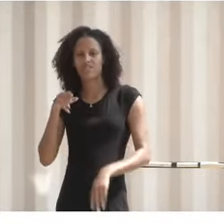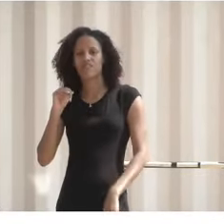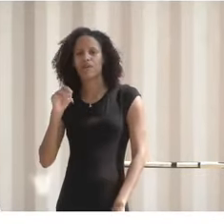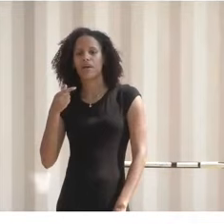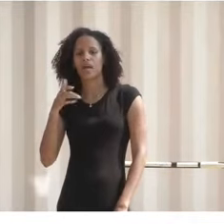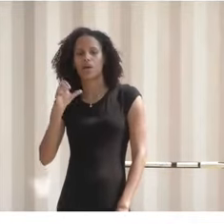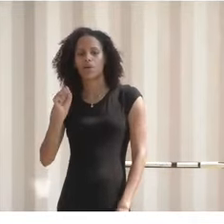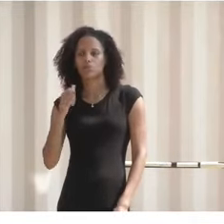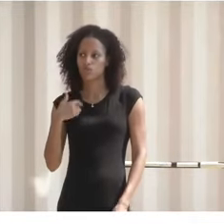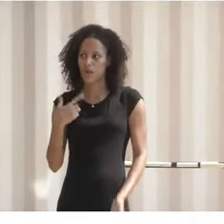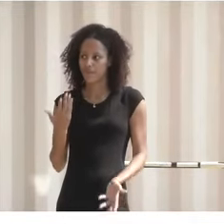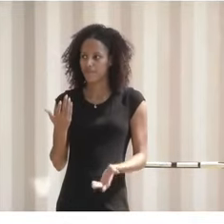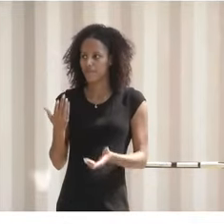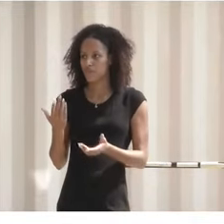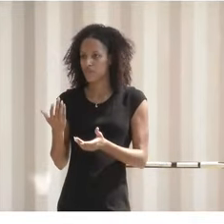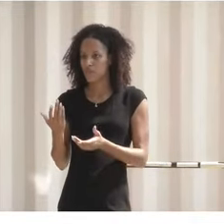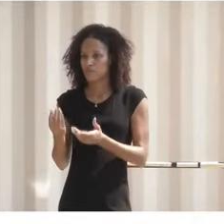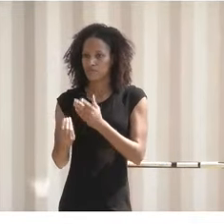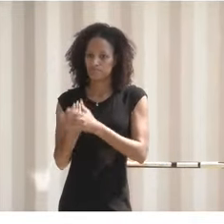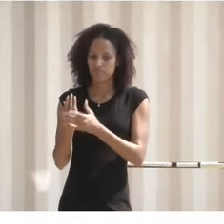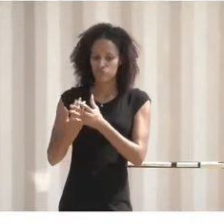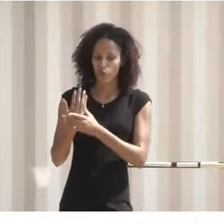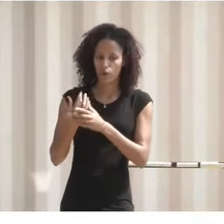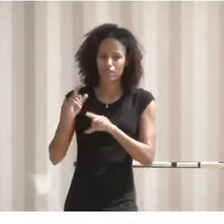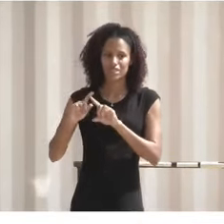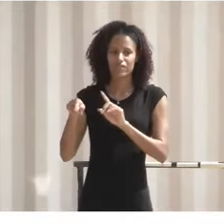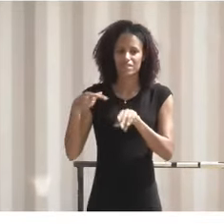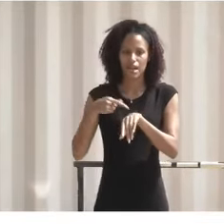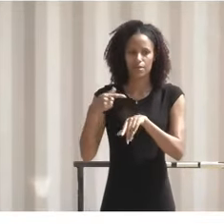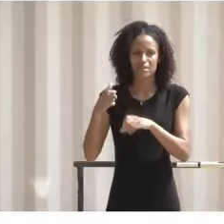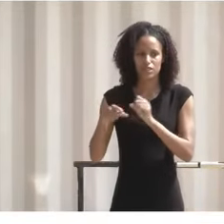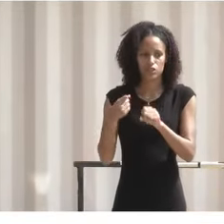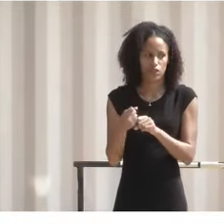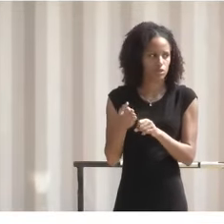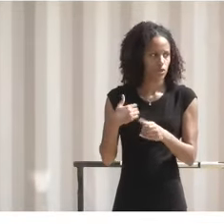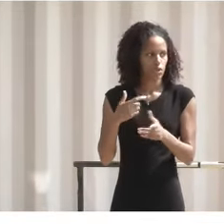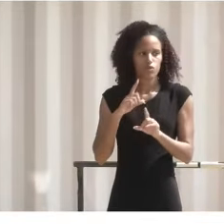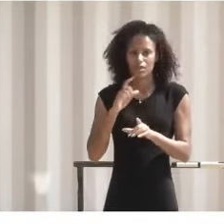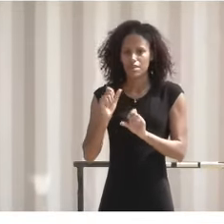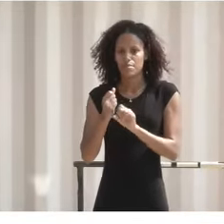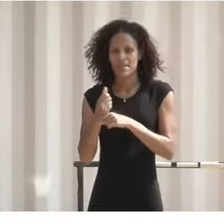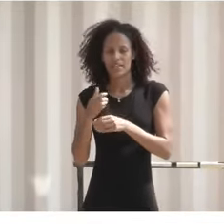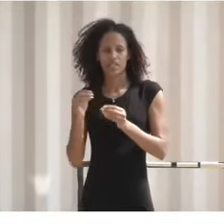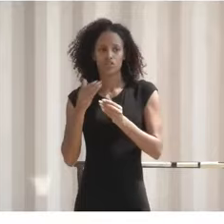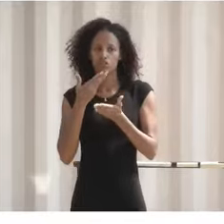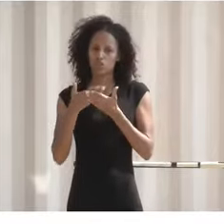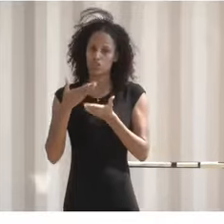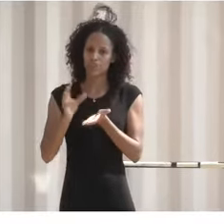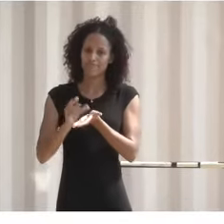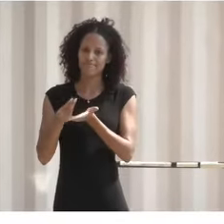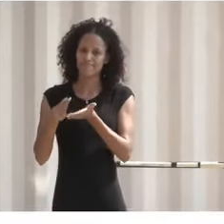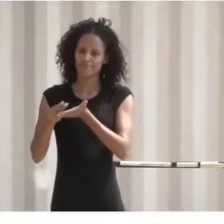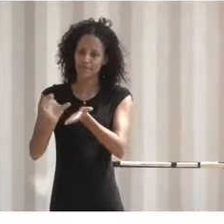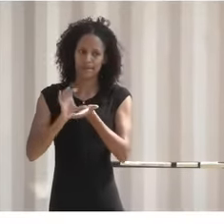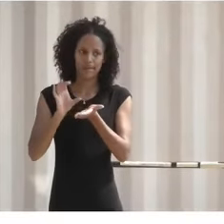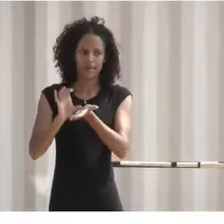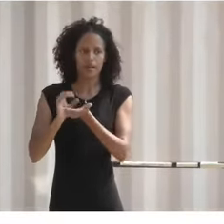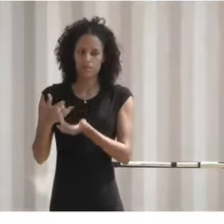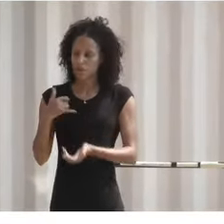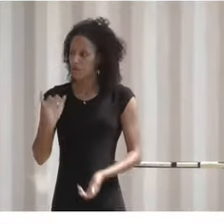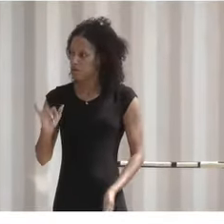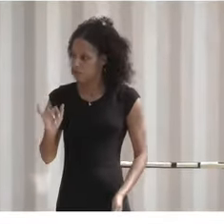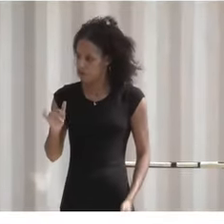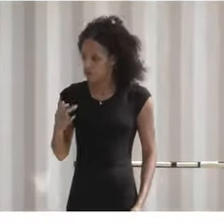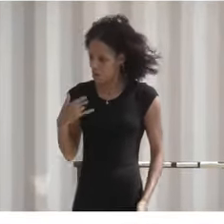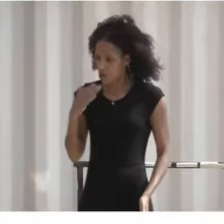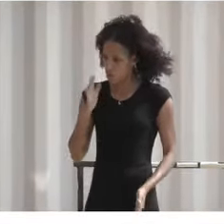them producing at different times of the year, so you're creating income. So once you start creating income, good income, from those perennials, you're like, hey, I'm gonna do some more of